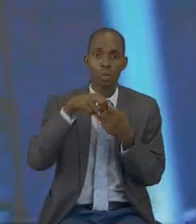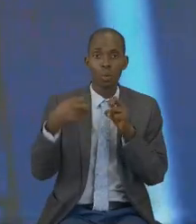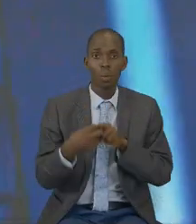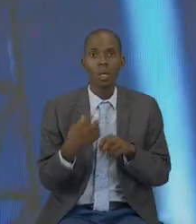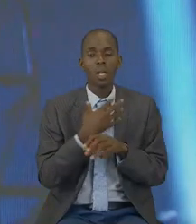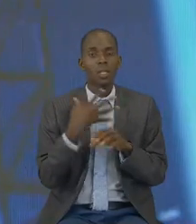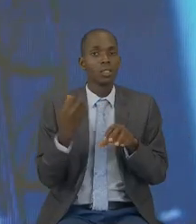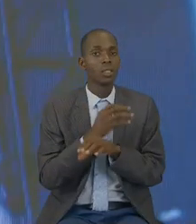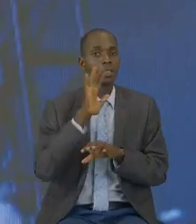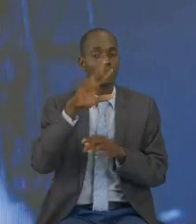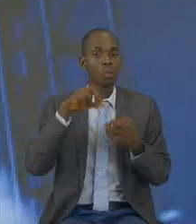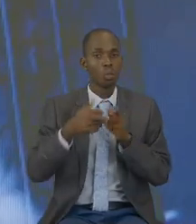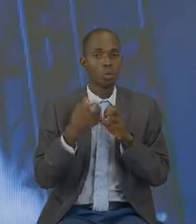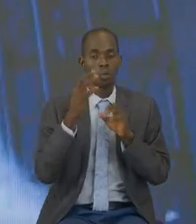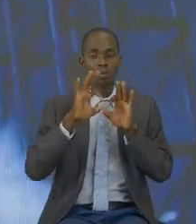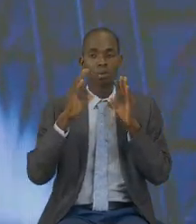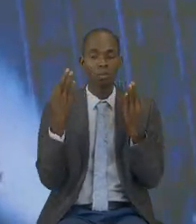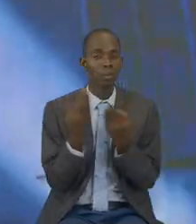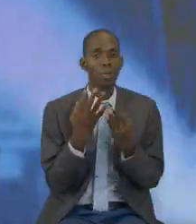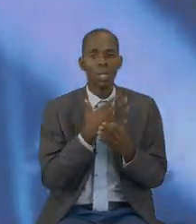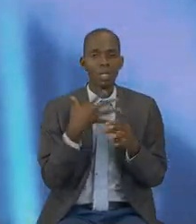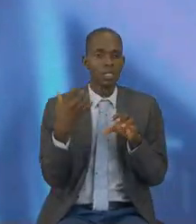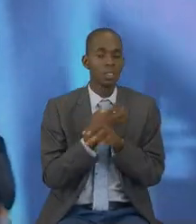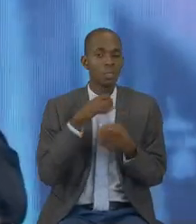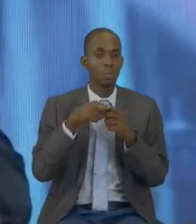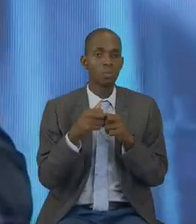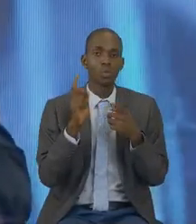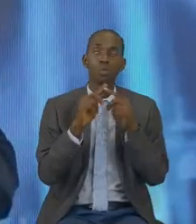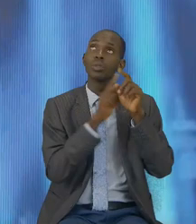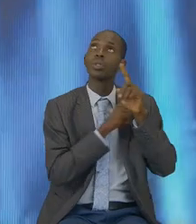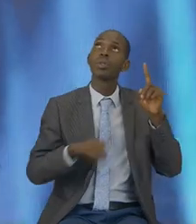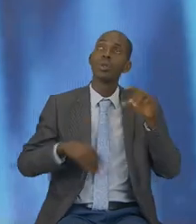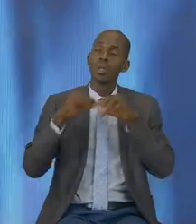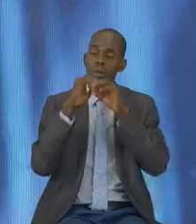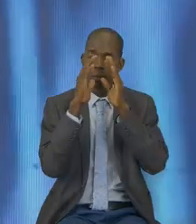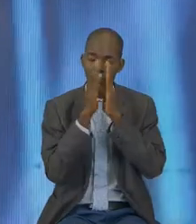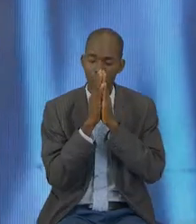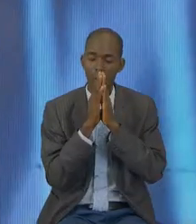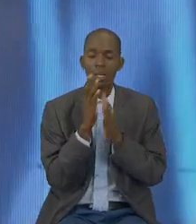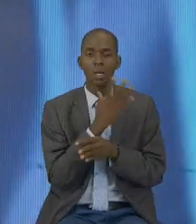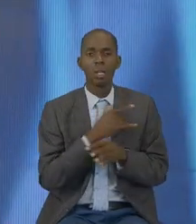the problem of the family and you take it to the Lord in prayer